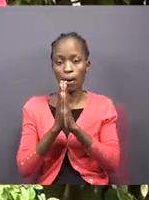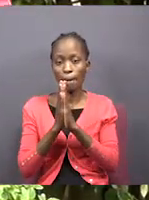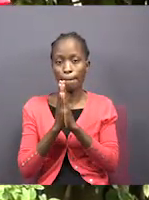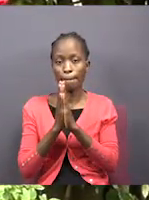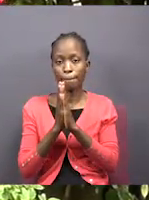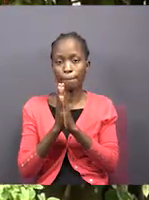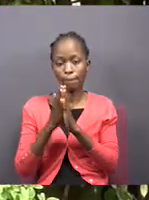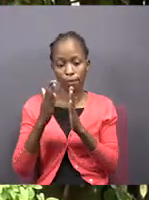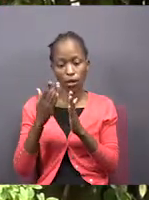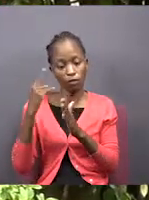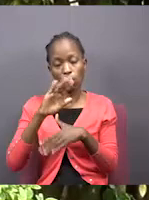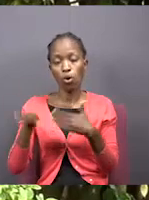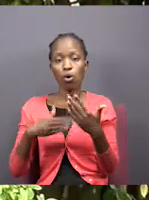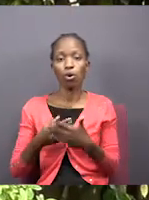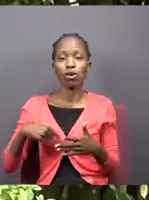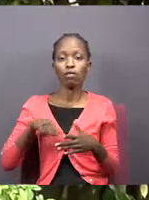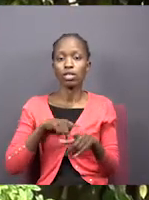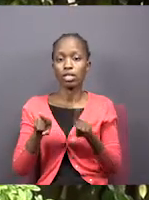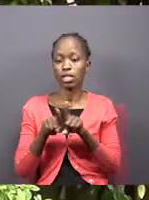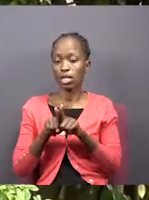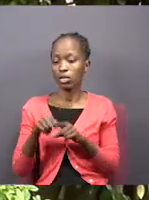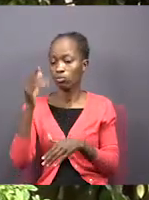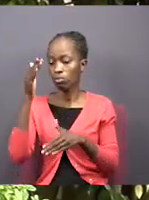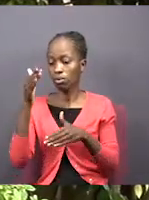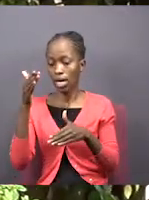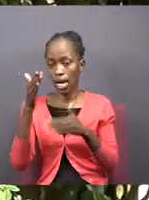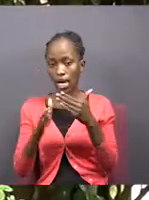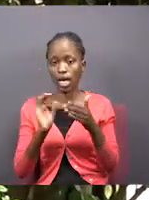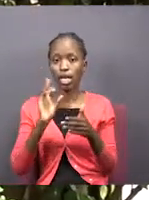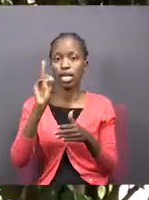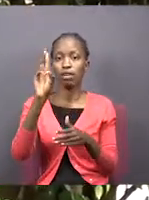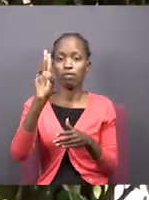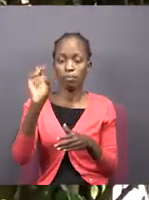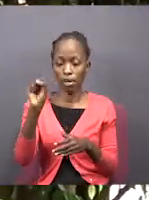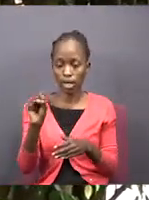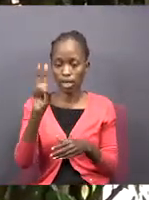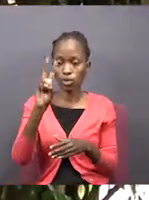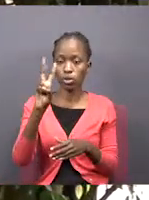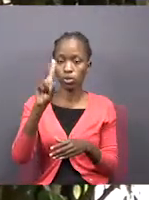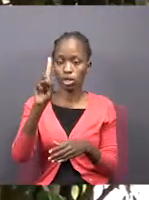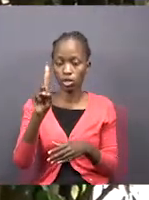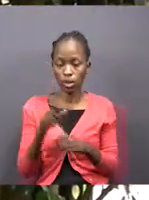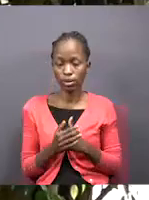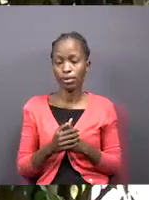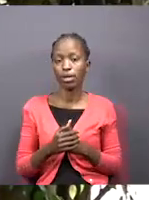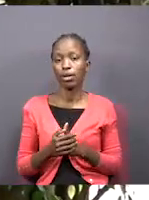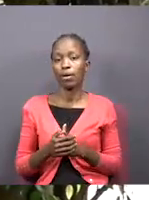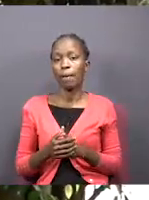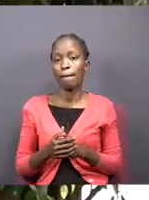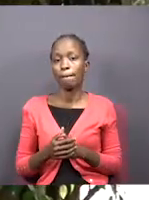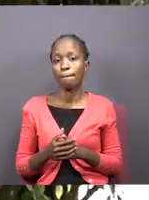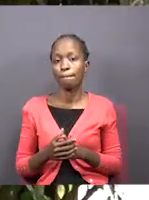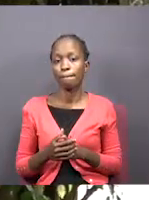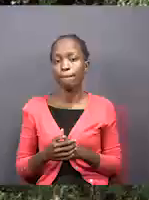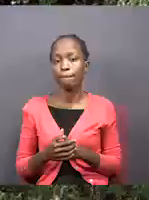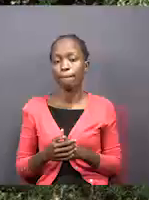every one of us as we bring our DVBS 2021 to a close. What do we do when we pray?